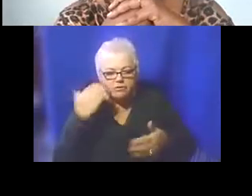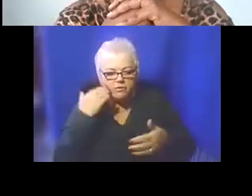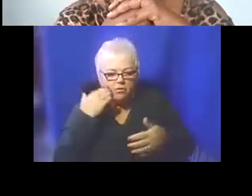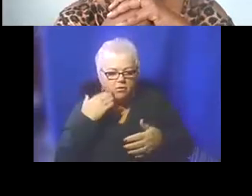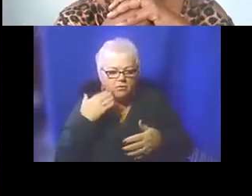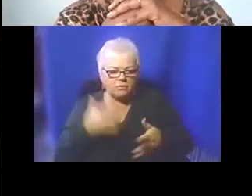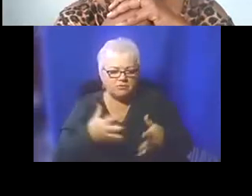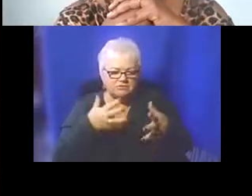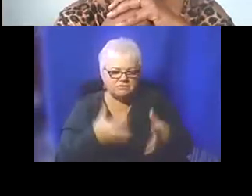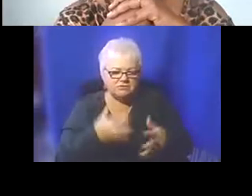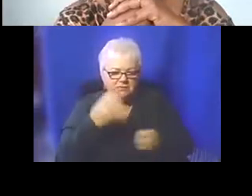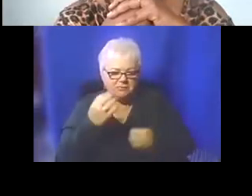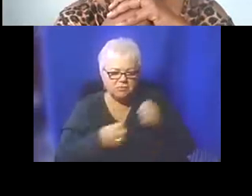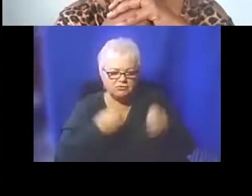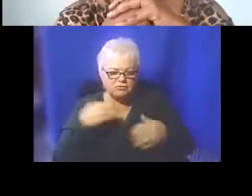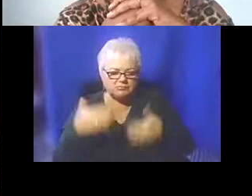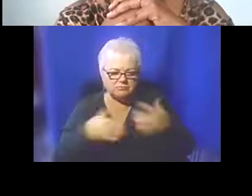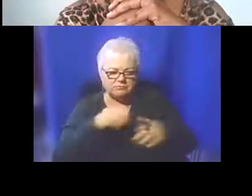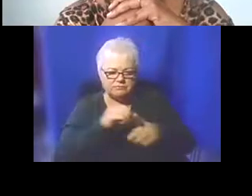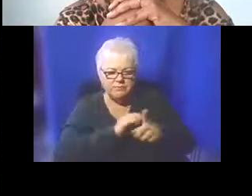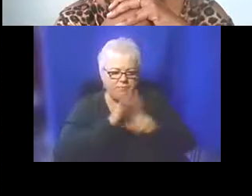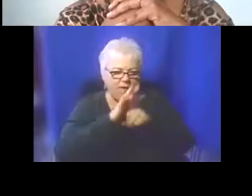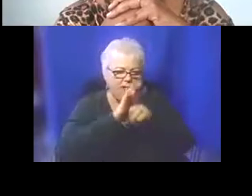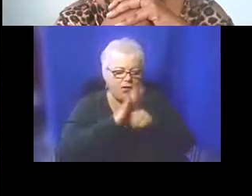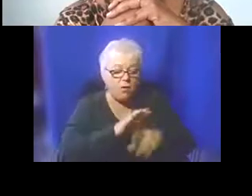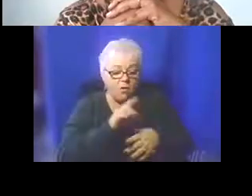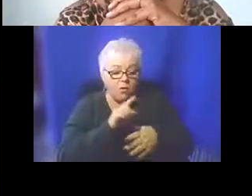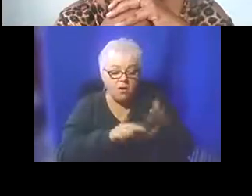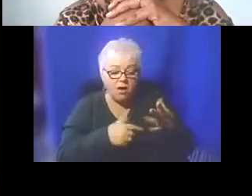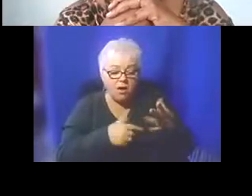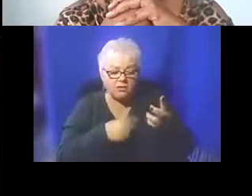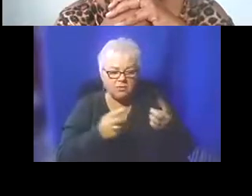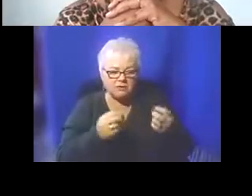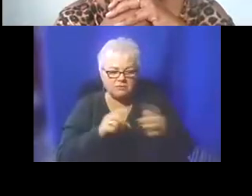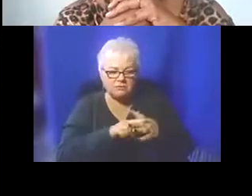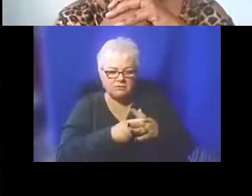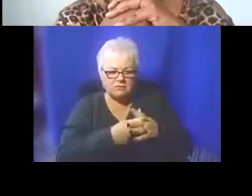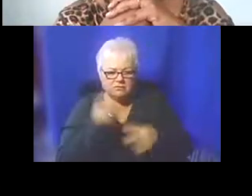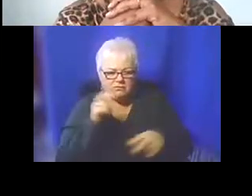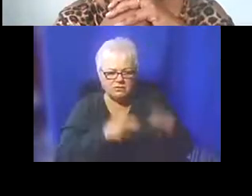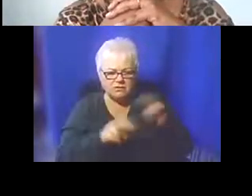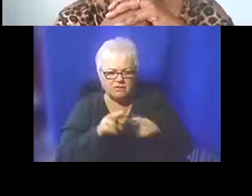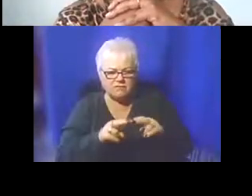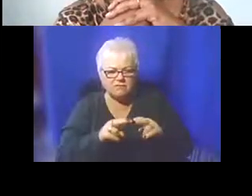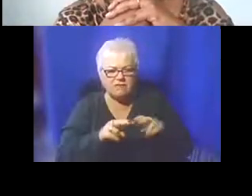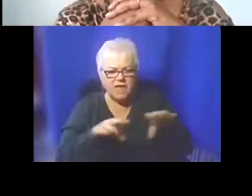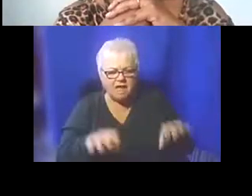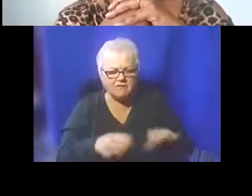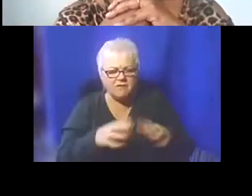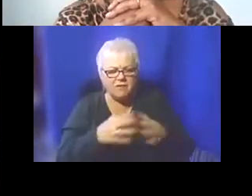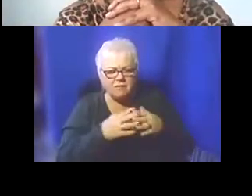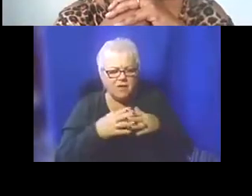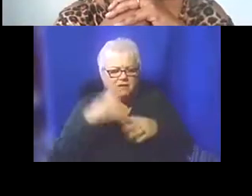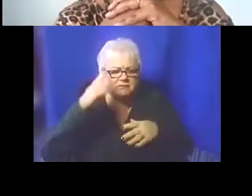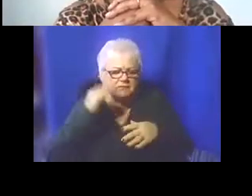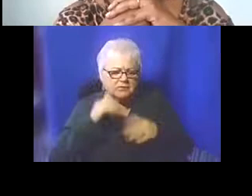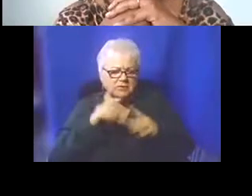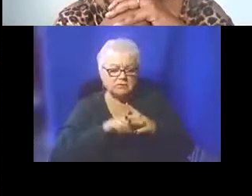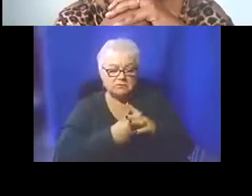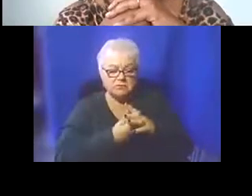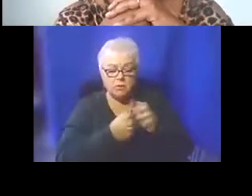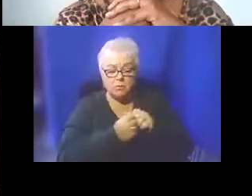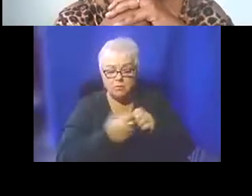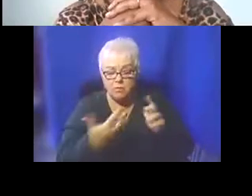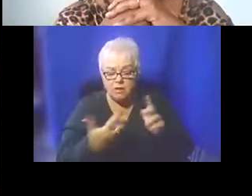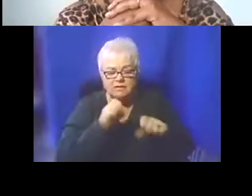emotional, traumatic impact. And what I did was I started to look at the African-American experience, starting with slavery,